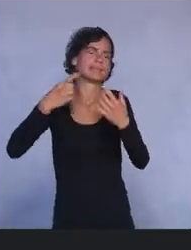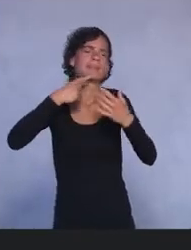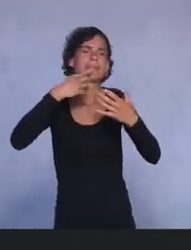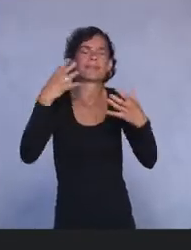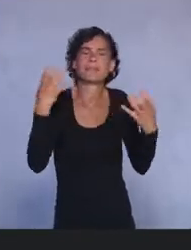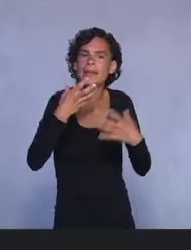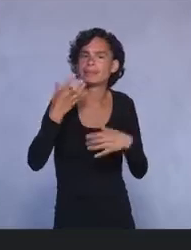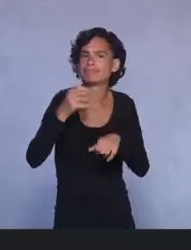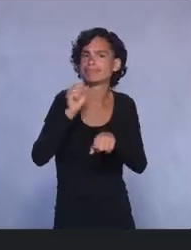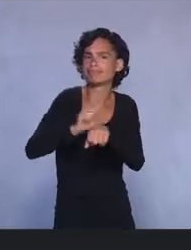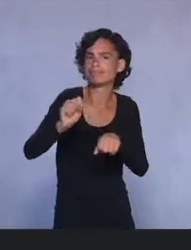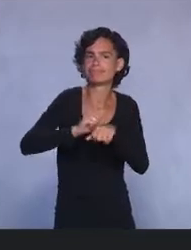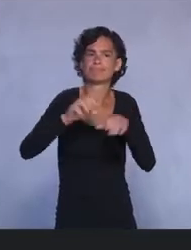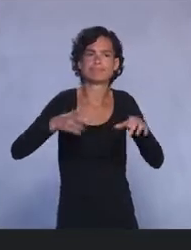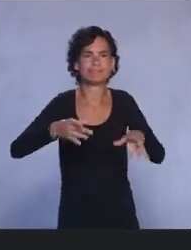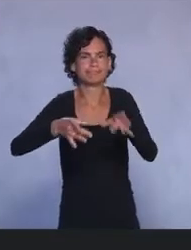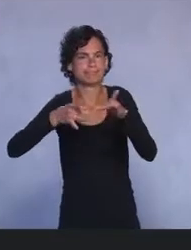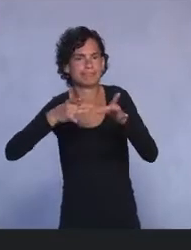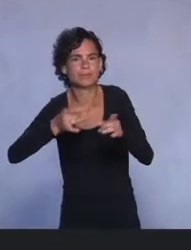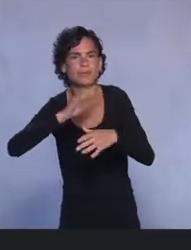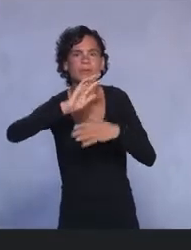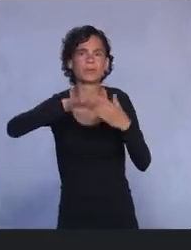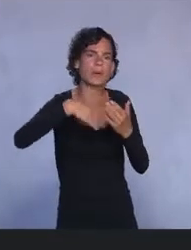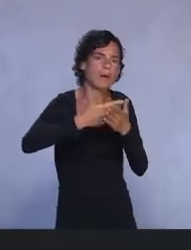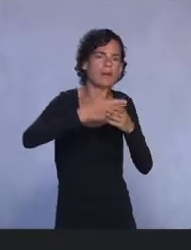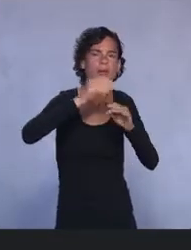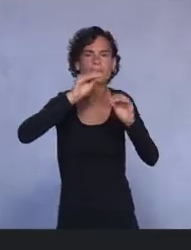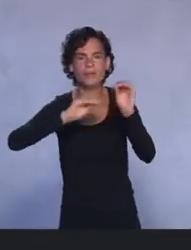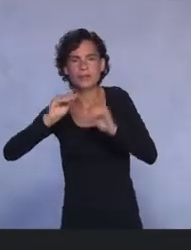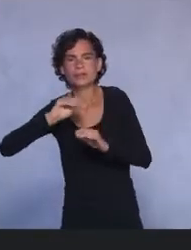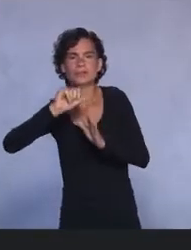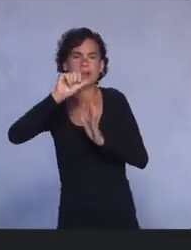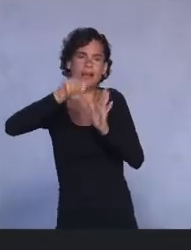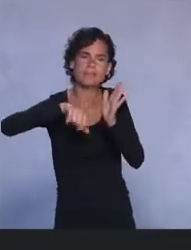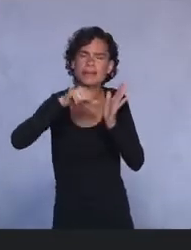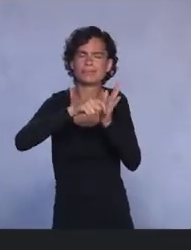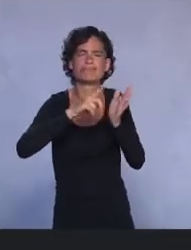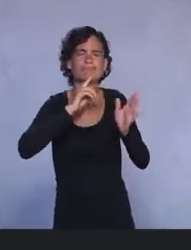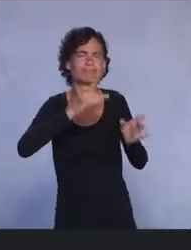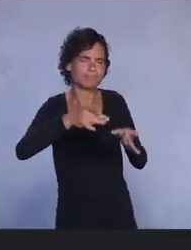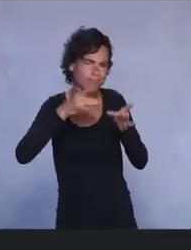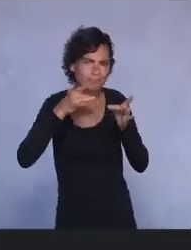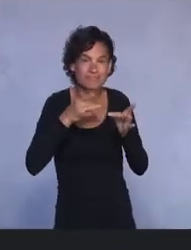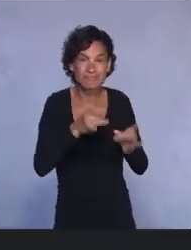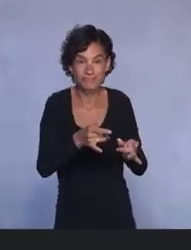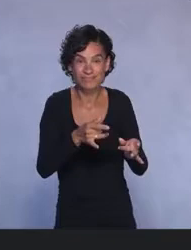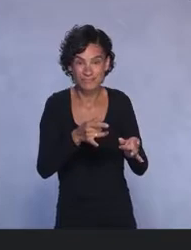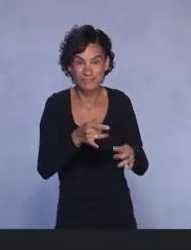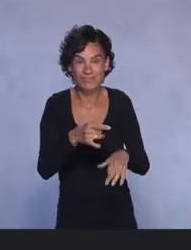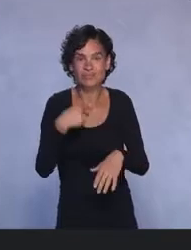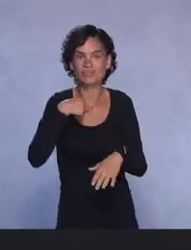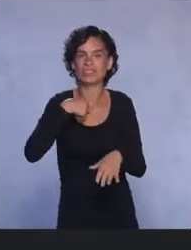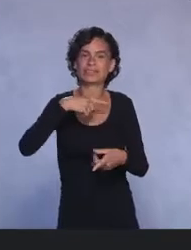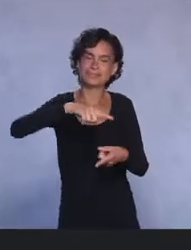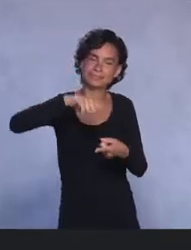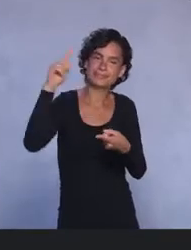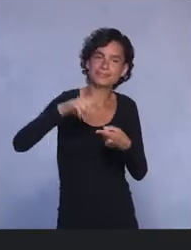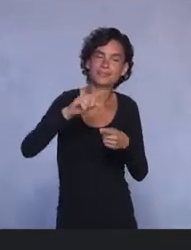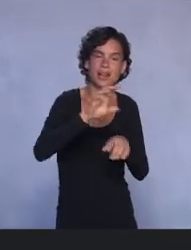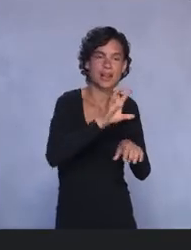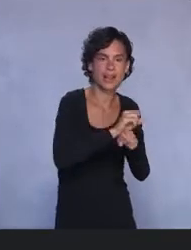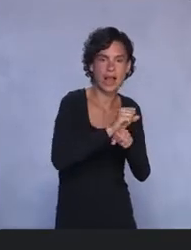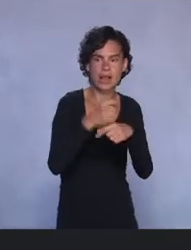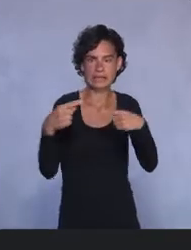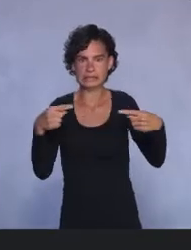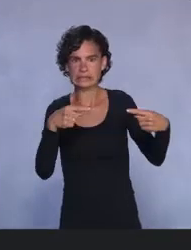make all the motion and animation in the UI super smooth. We greatly reduced lock contention in key system